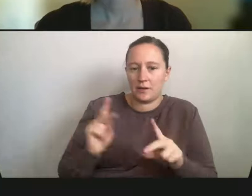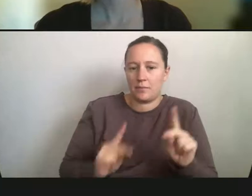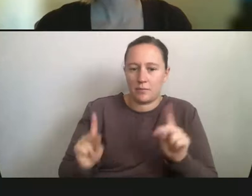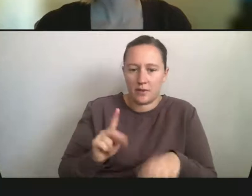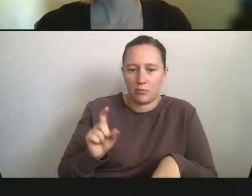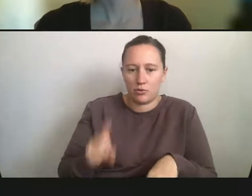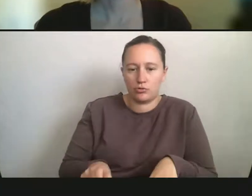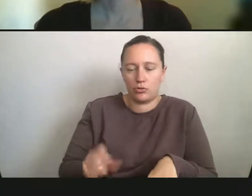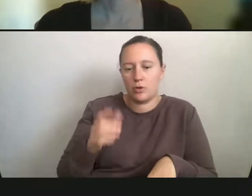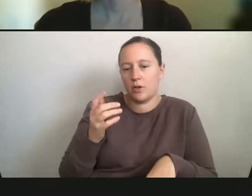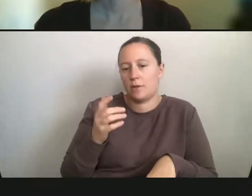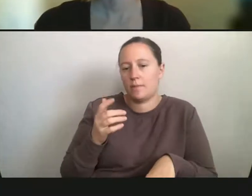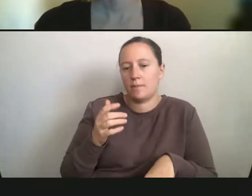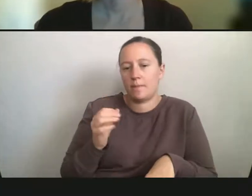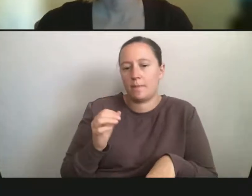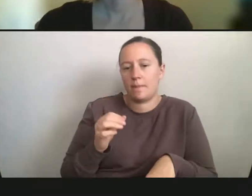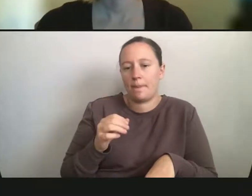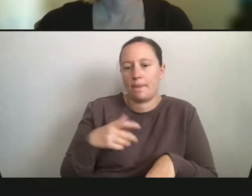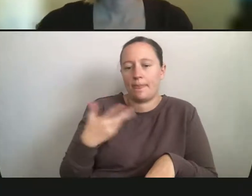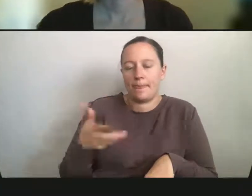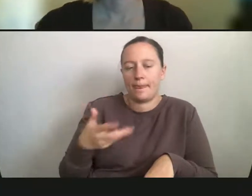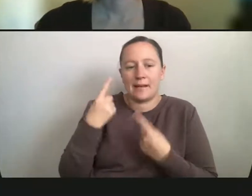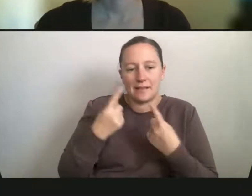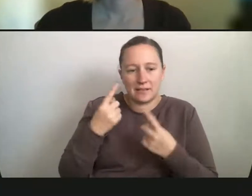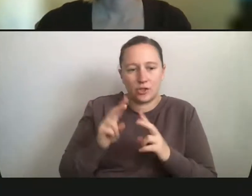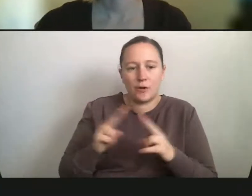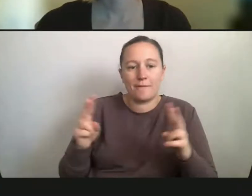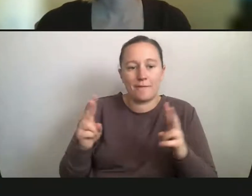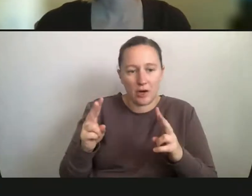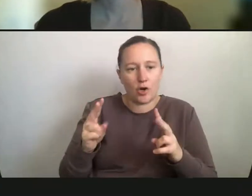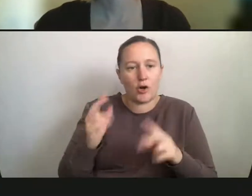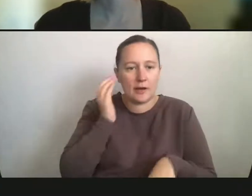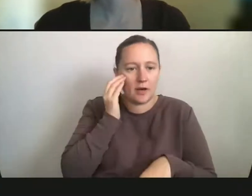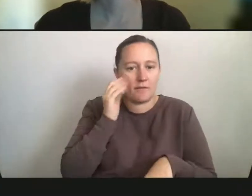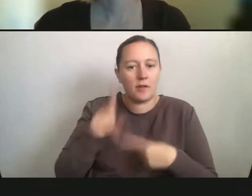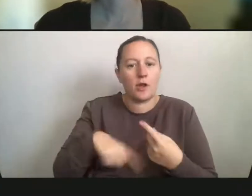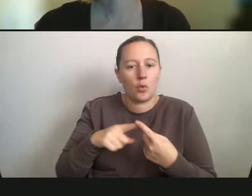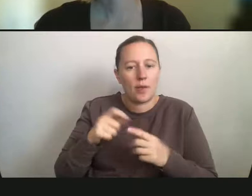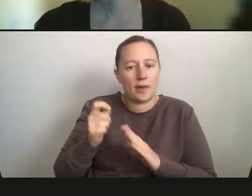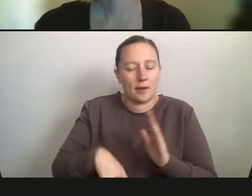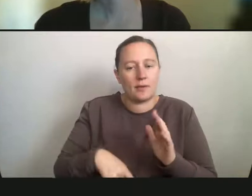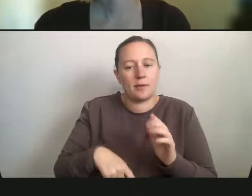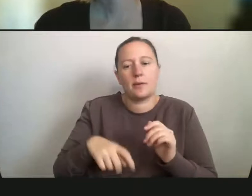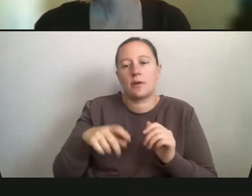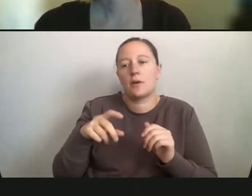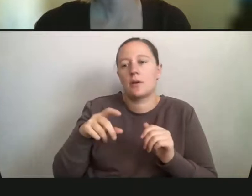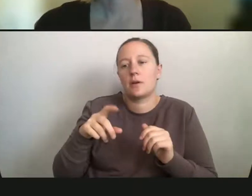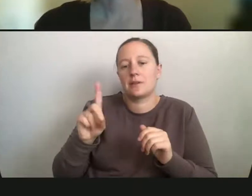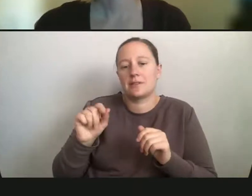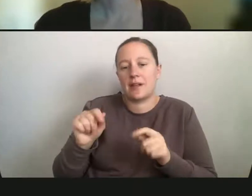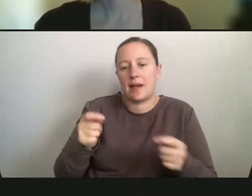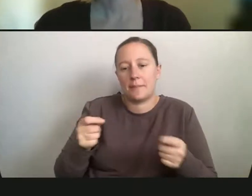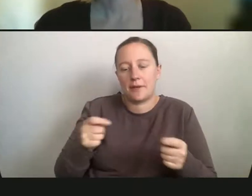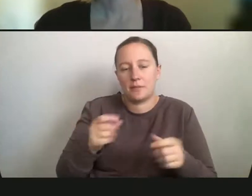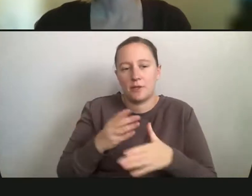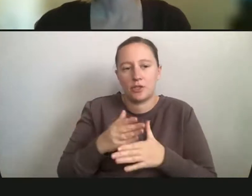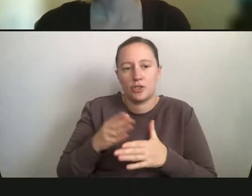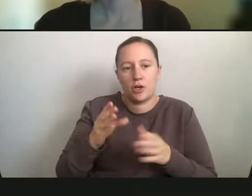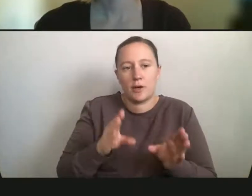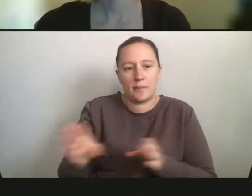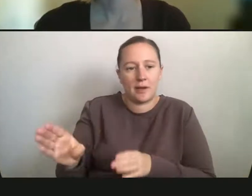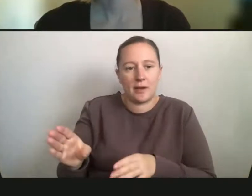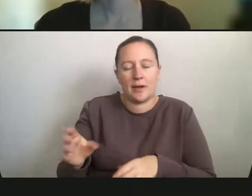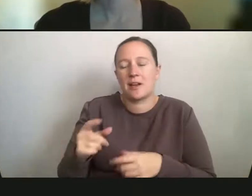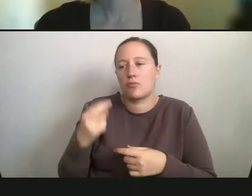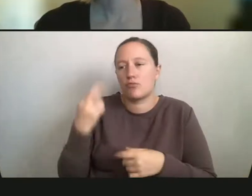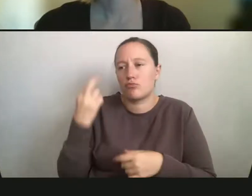really, I think, consider very carefully in drafting their data management and sharing plans, and that would be considered acceptable